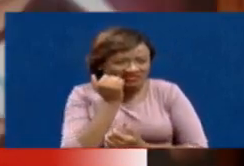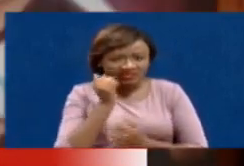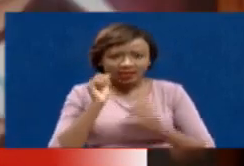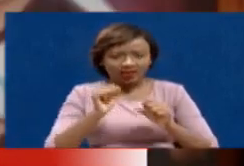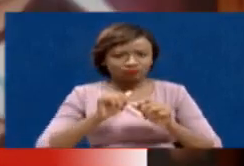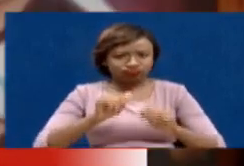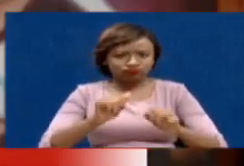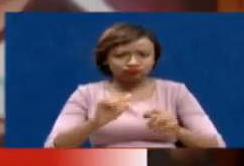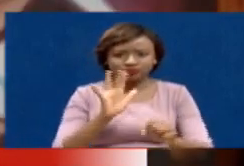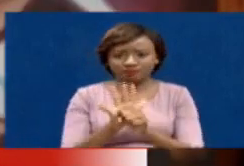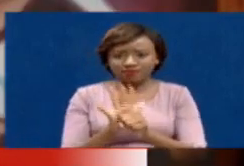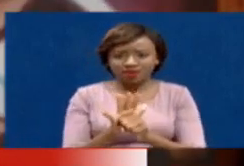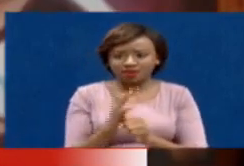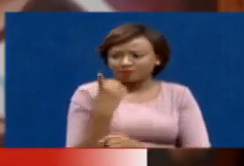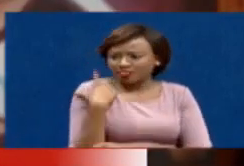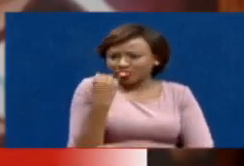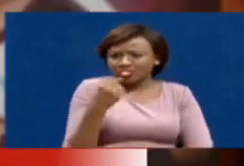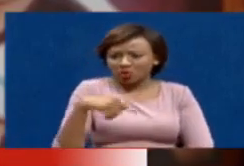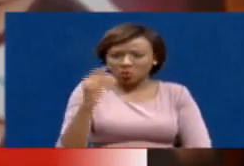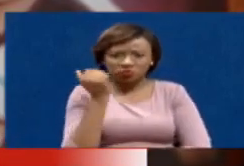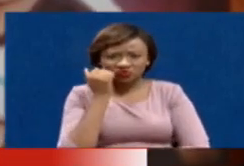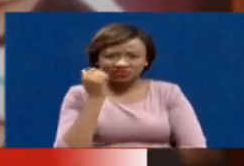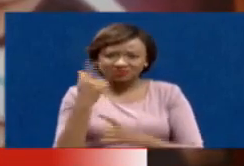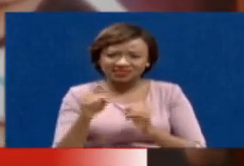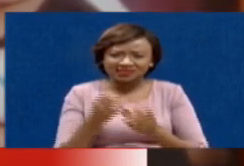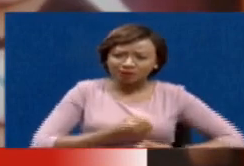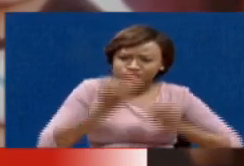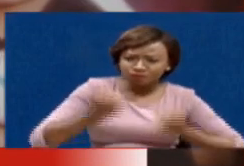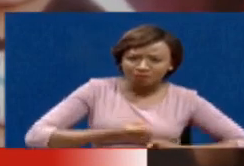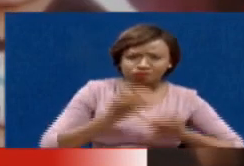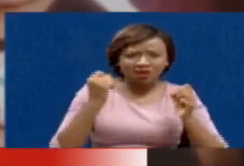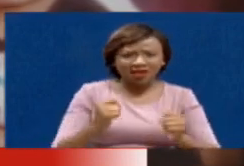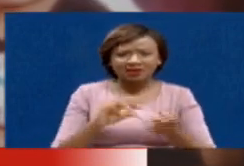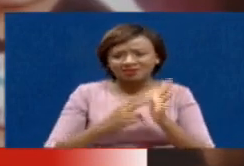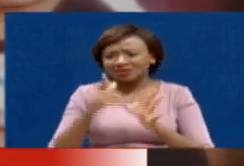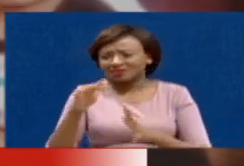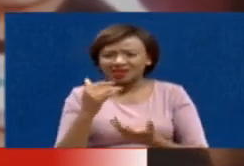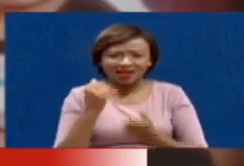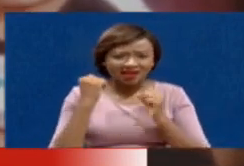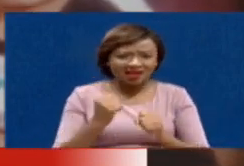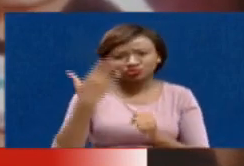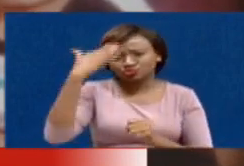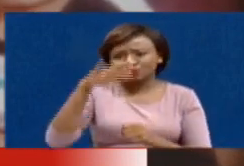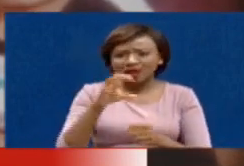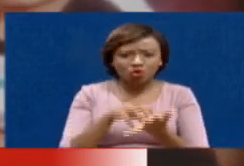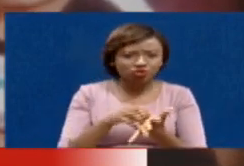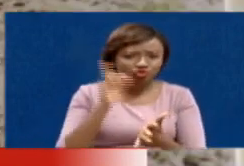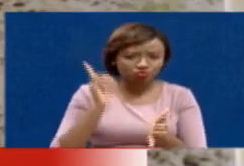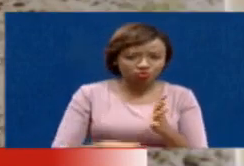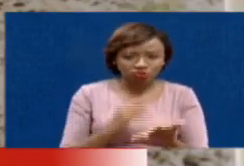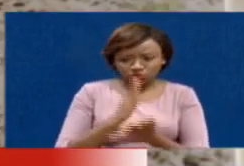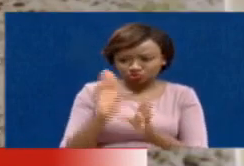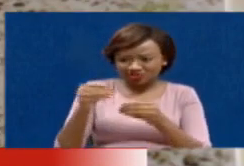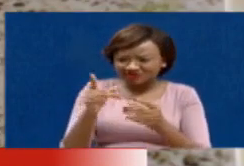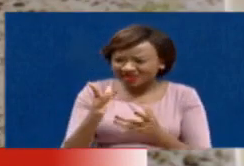Andrew. Once he was taken sick, but since he could not communicate, the doctors could not diagnose his condition in good time. Even though he was treated